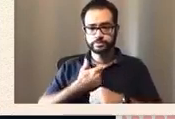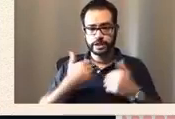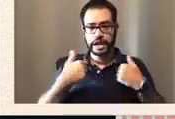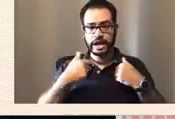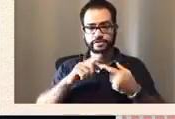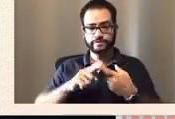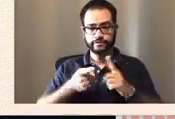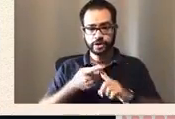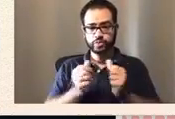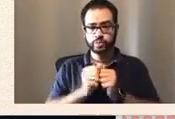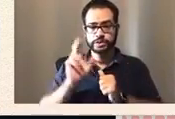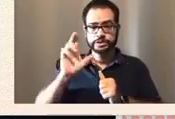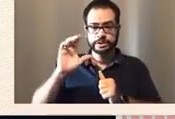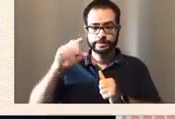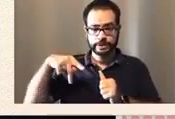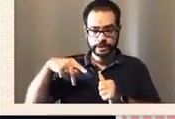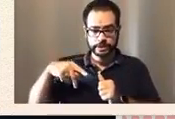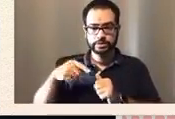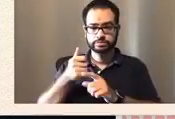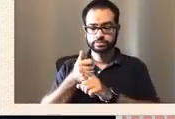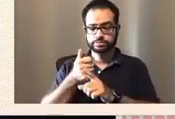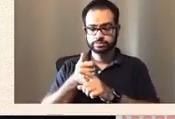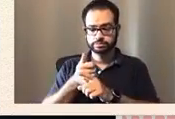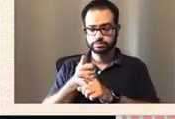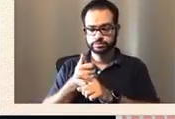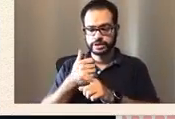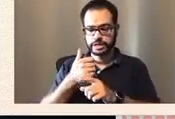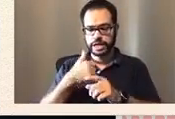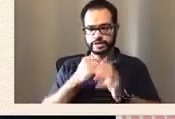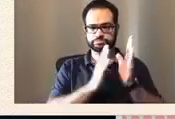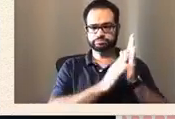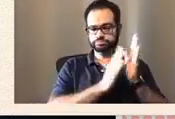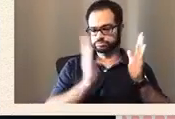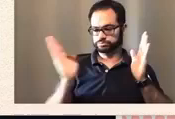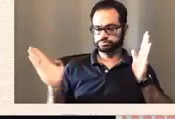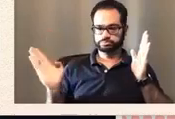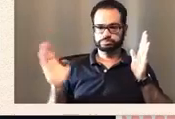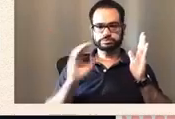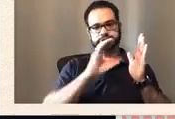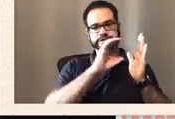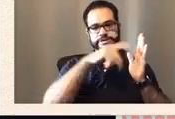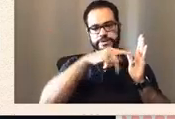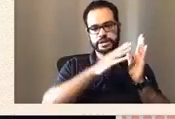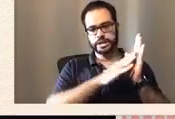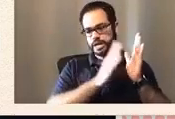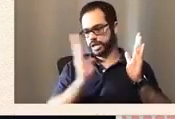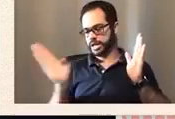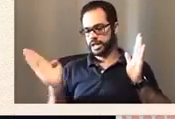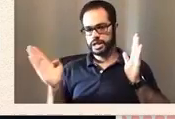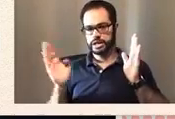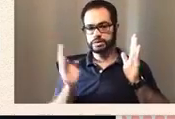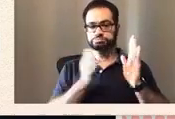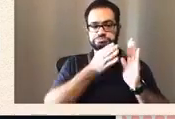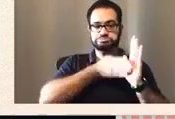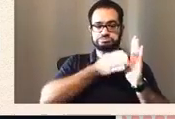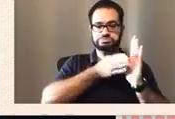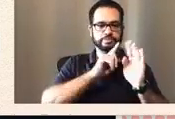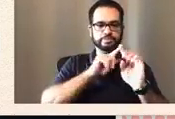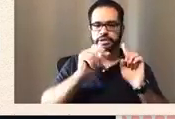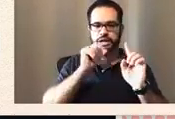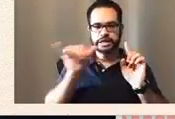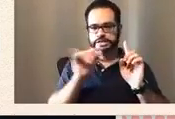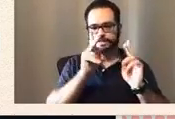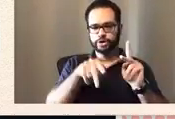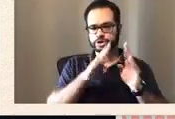who are on one part of the cerebral palsy spectrum, but that is not the same as another part of the spectrum.